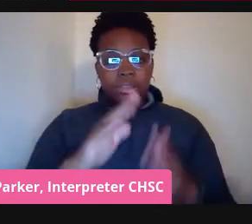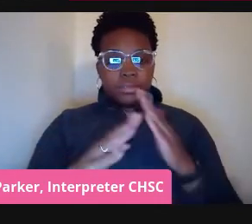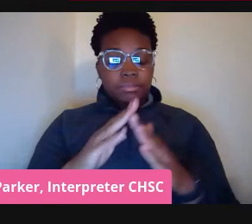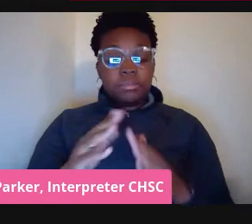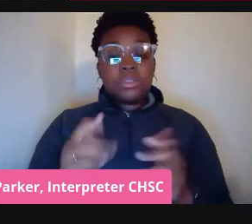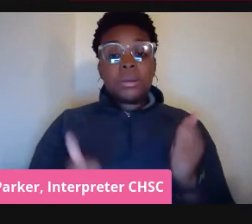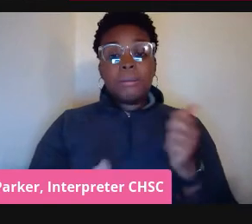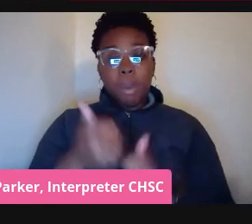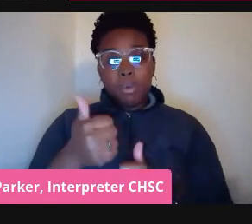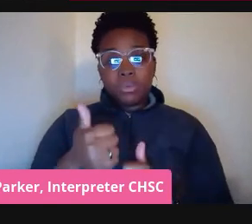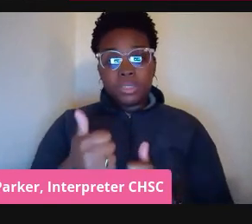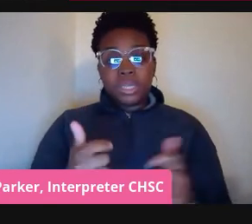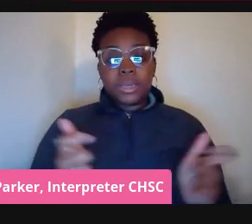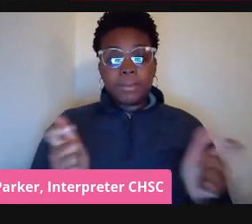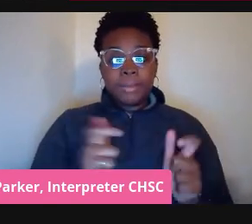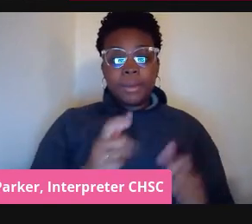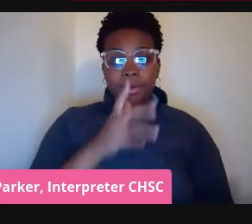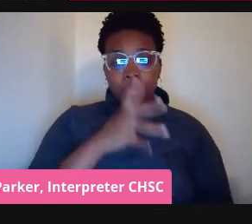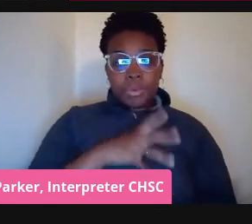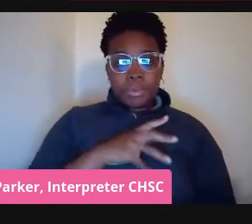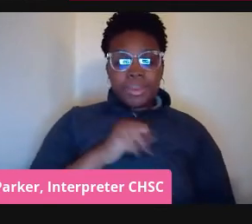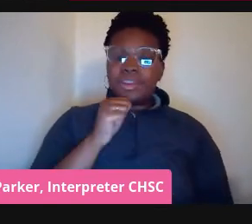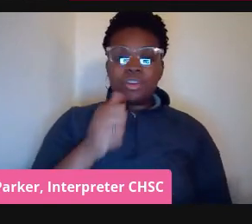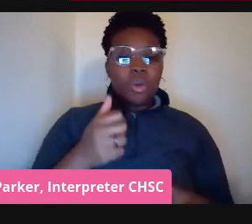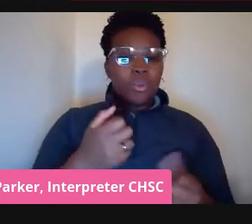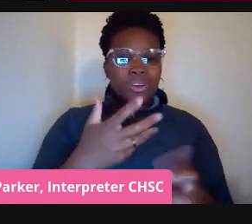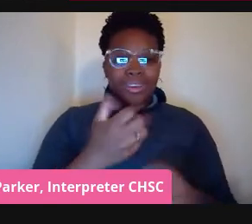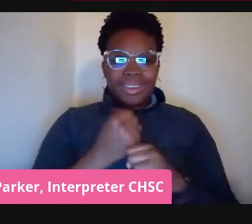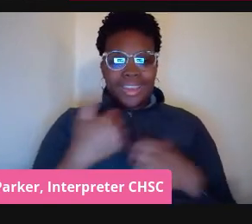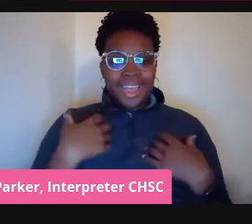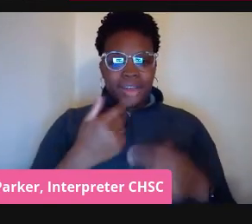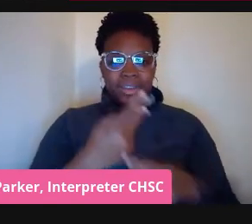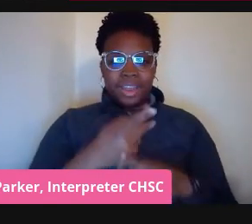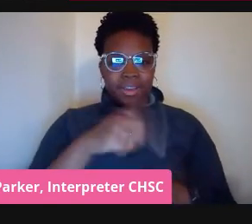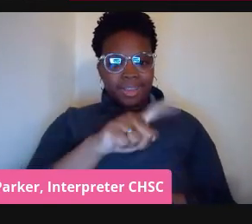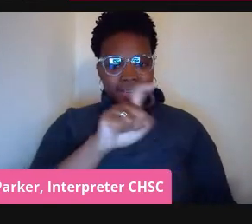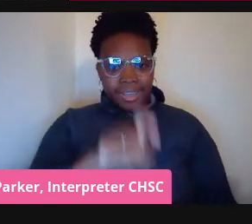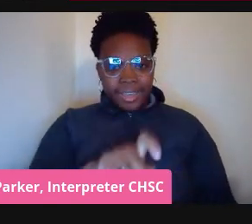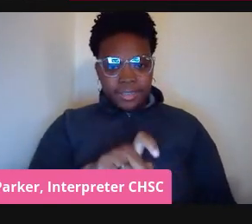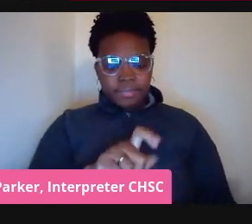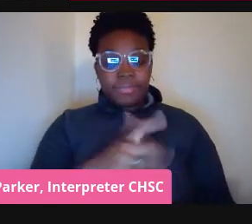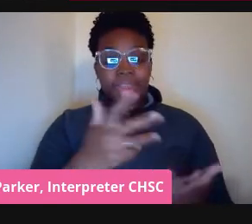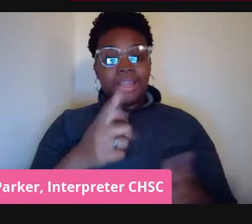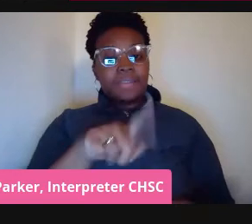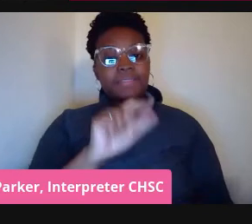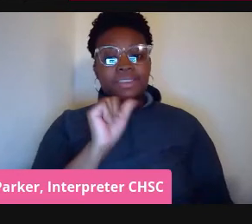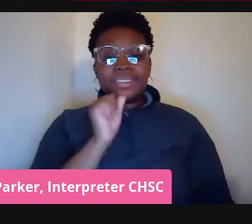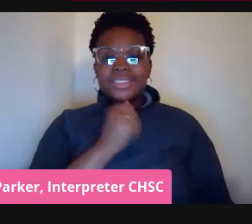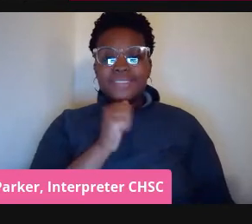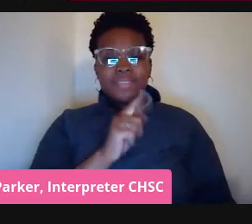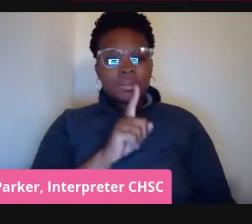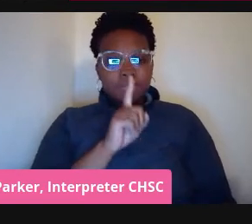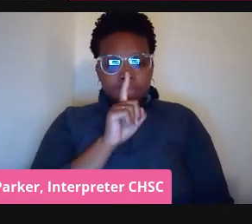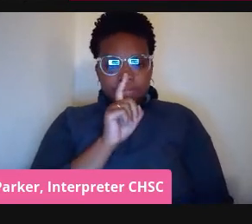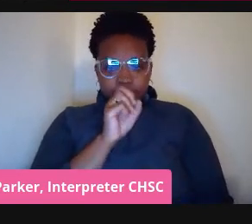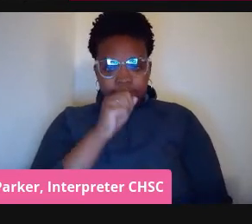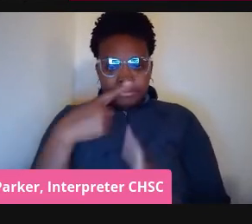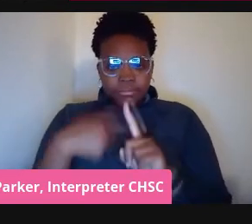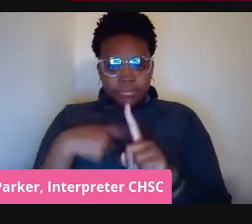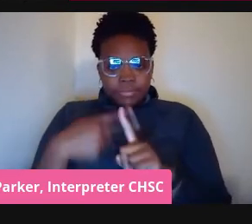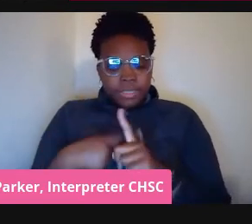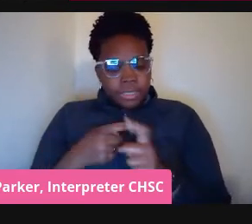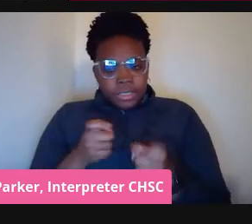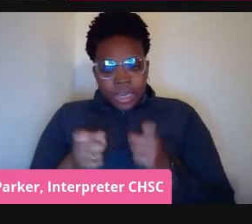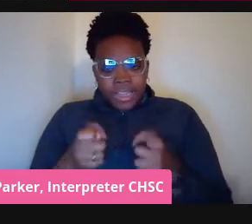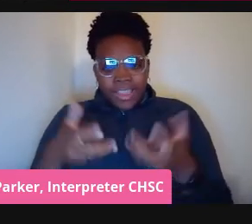women, don't get the healthcare that they need. A lot of them are suffering in silence every month, dealing with